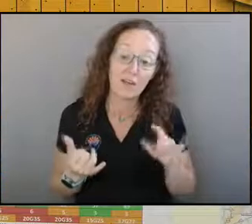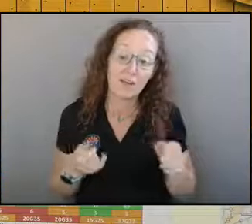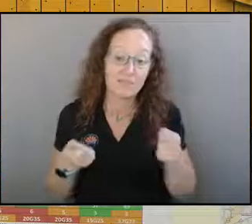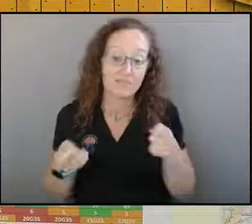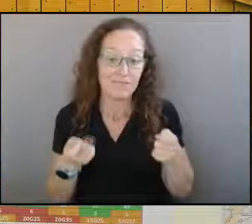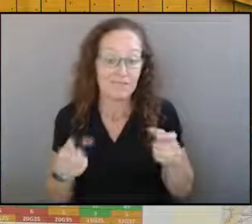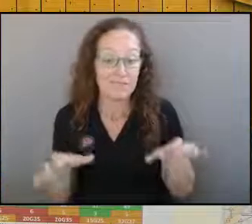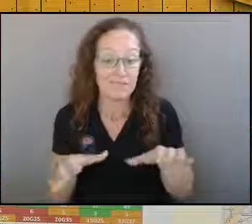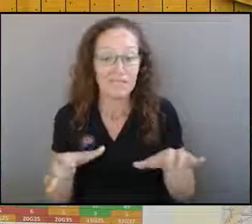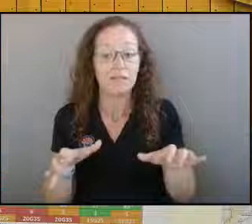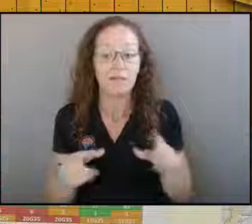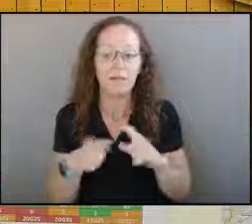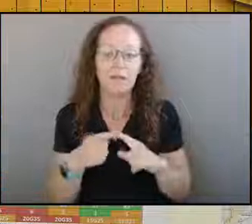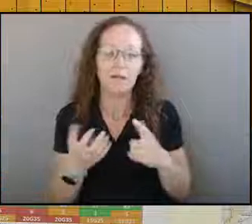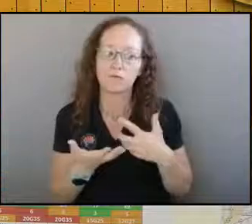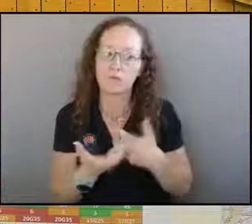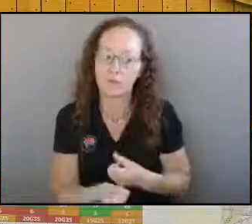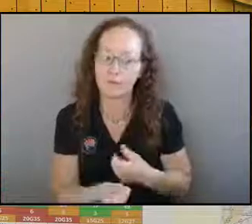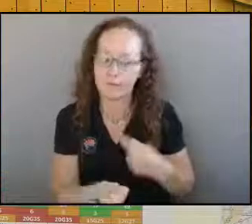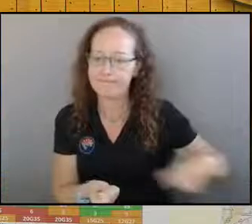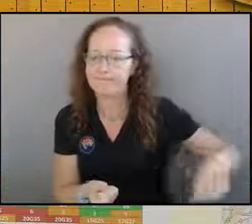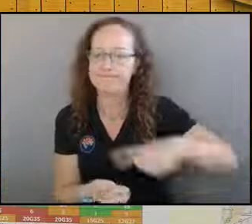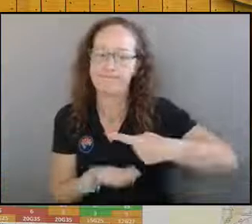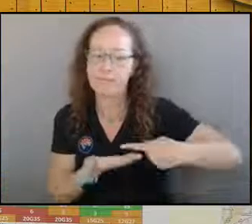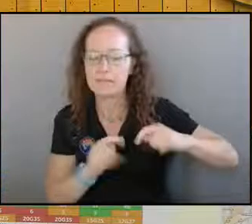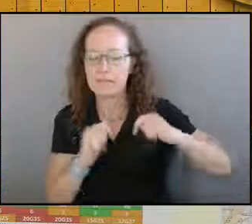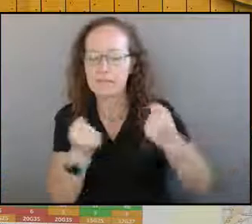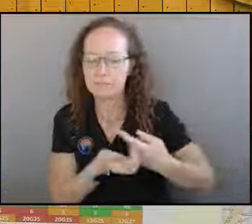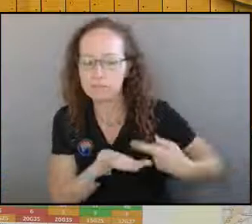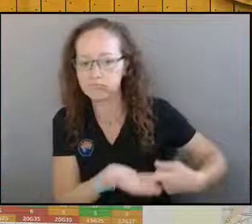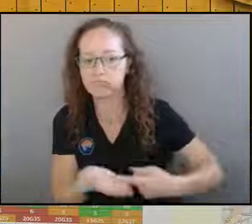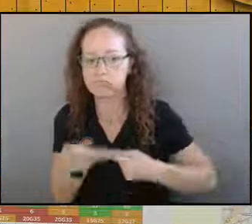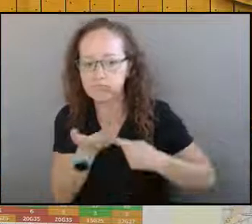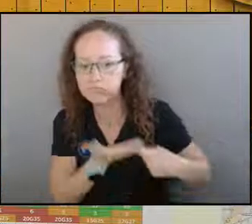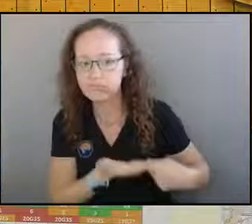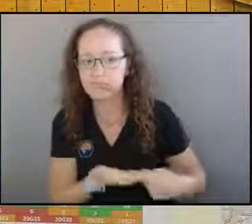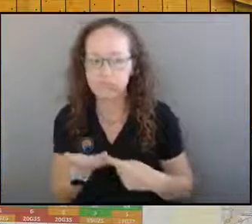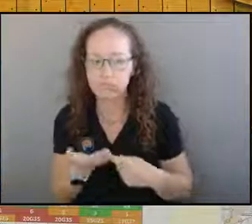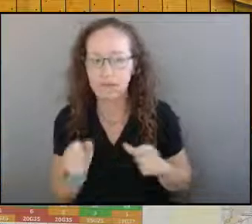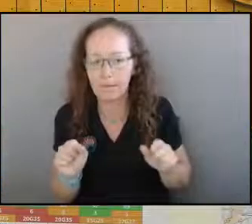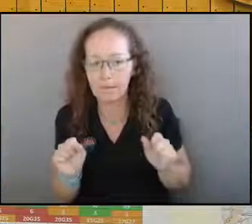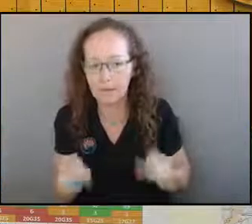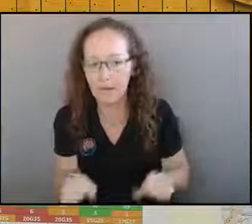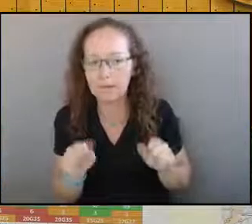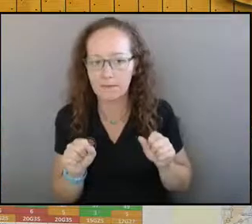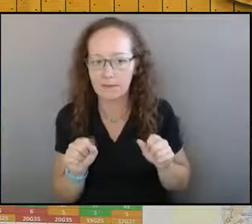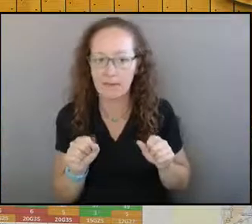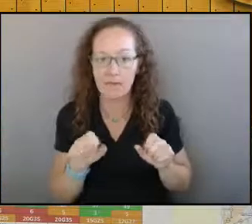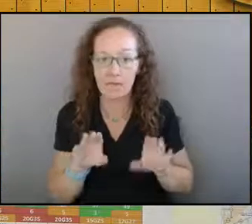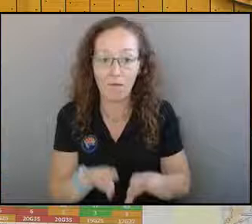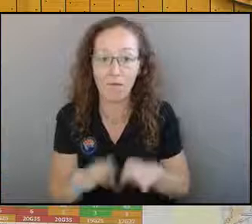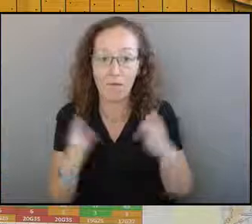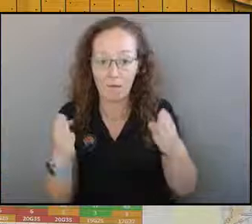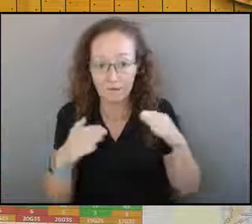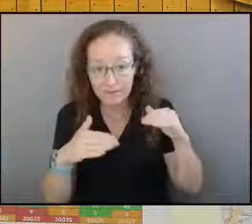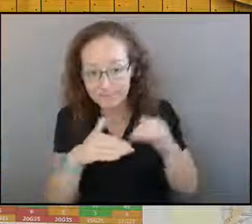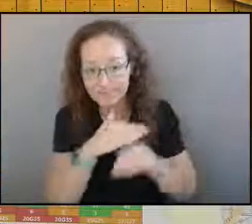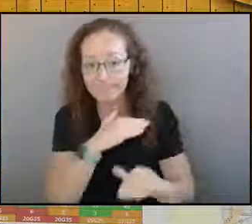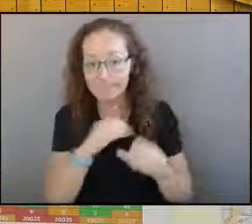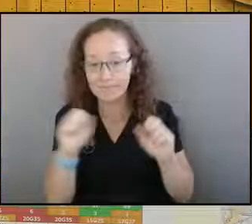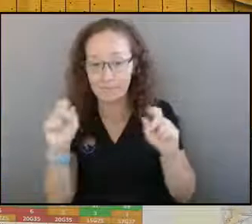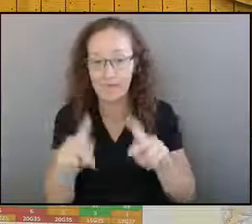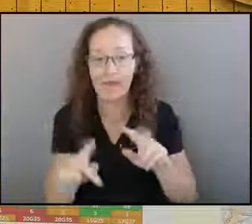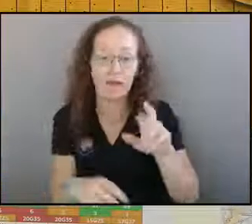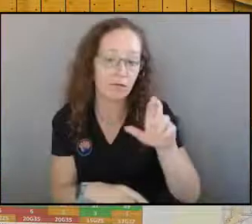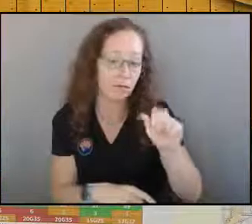team and all individuals about the possibility of repopulation for Rainsville,